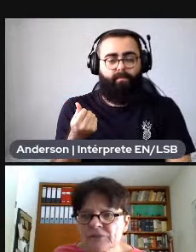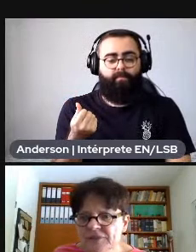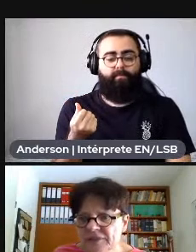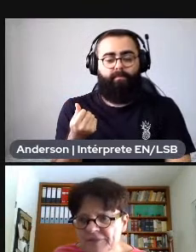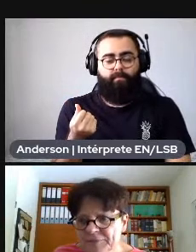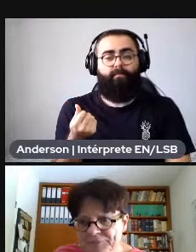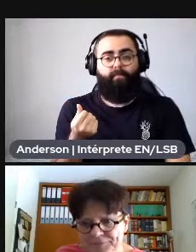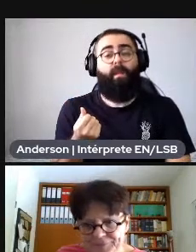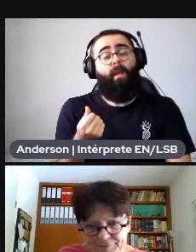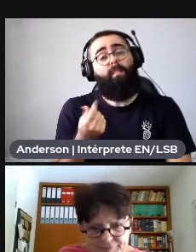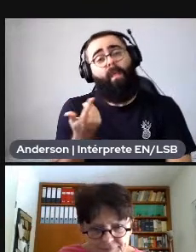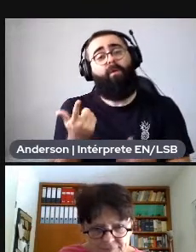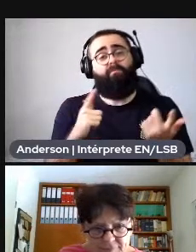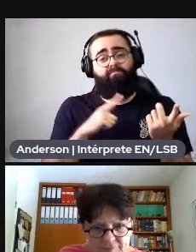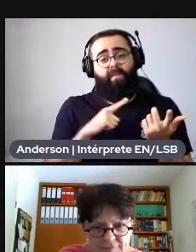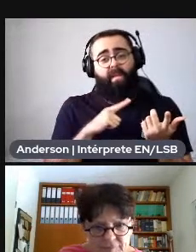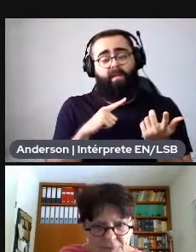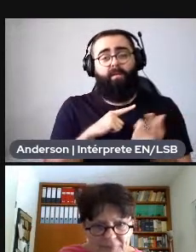addressee inclusive.